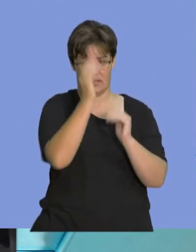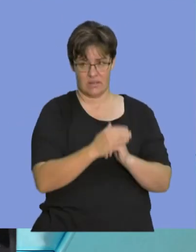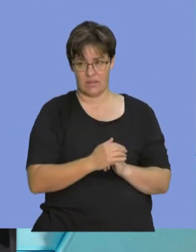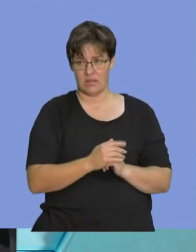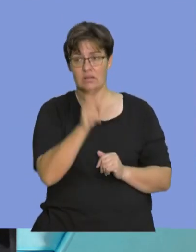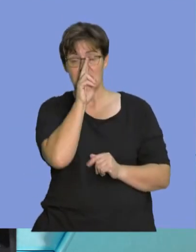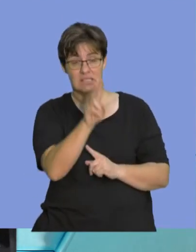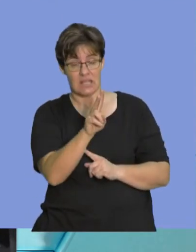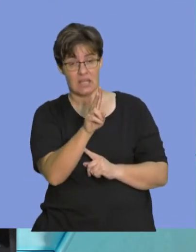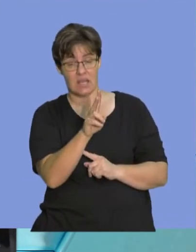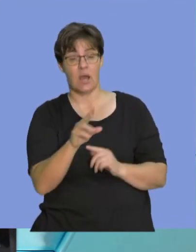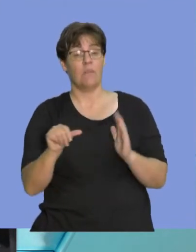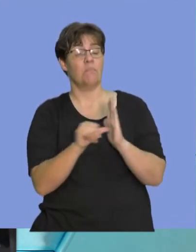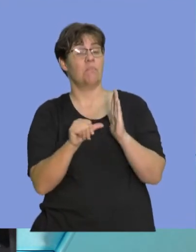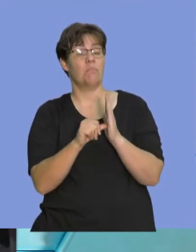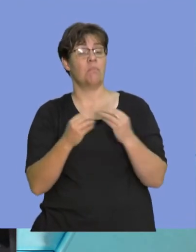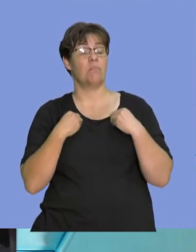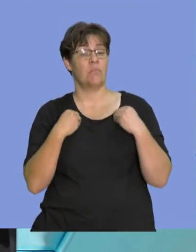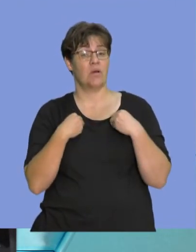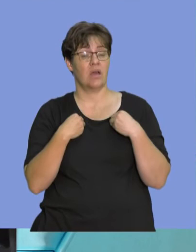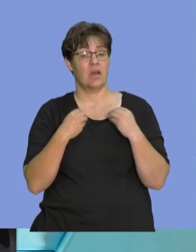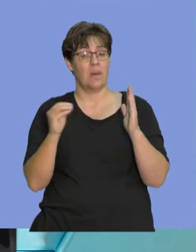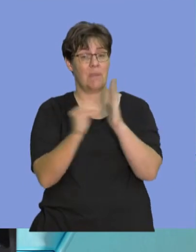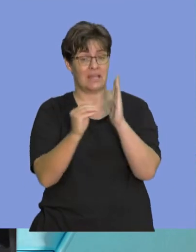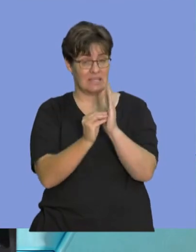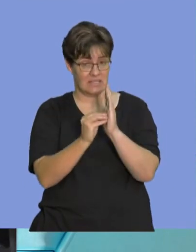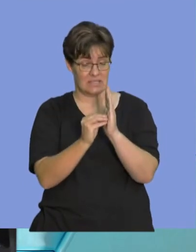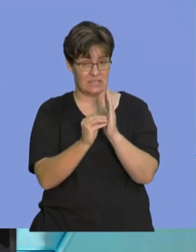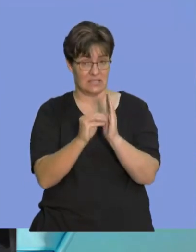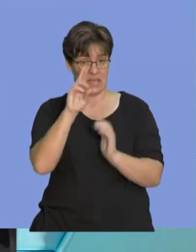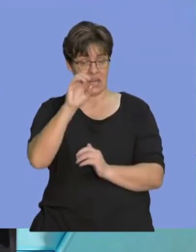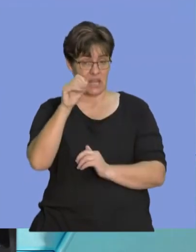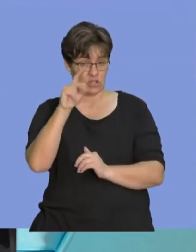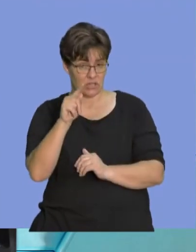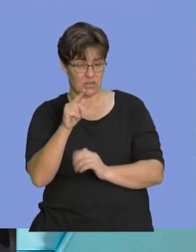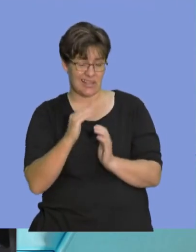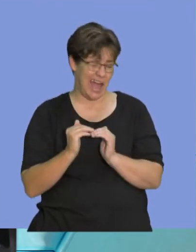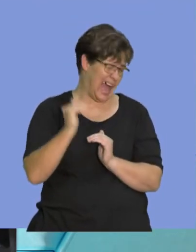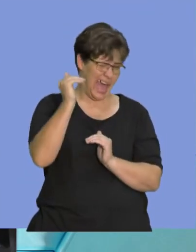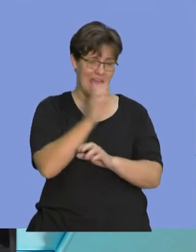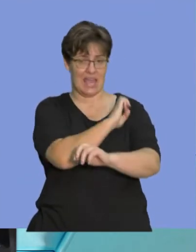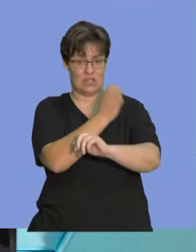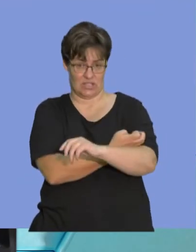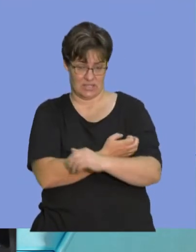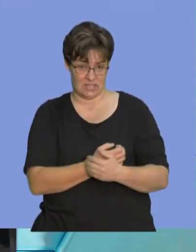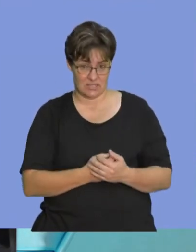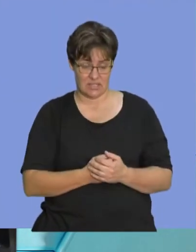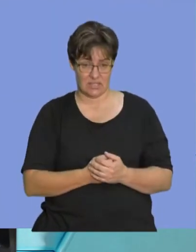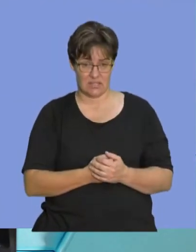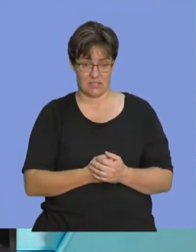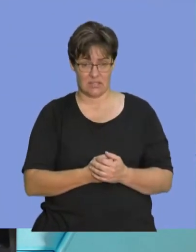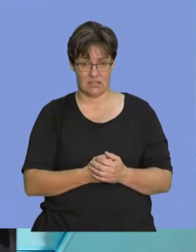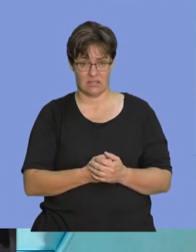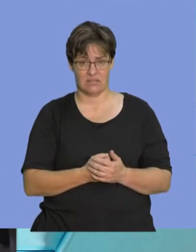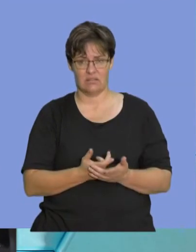the main properties of electromagnetic radiation is that they consist of charged particles, high energy. Some of